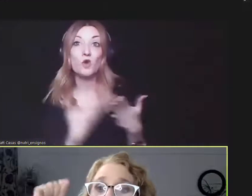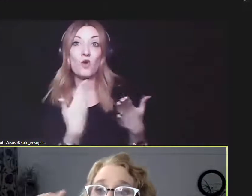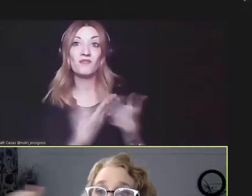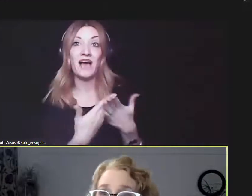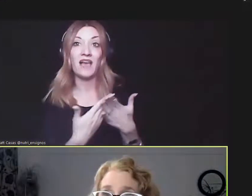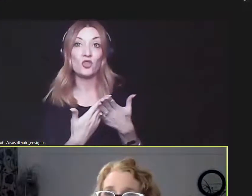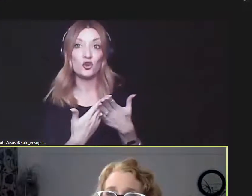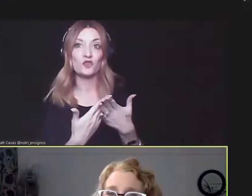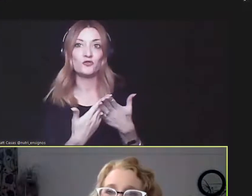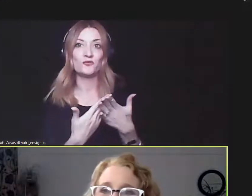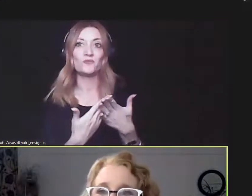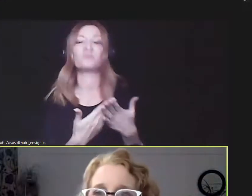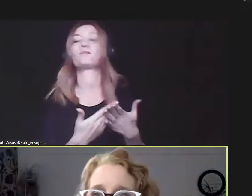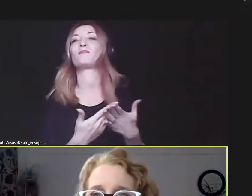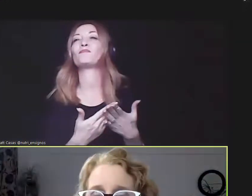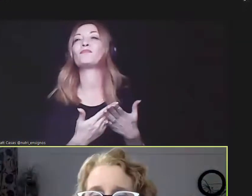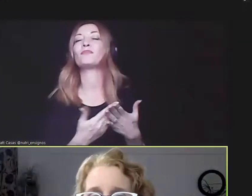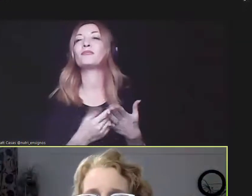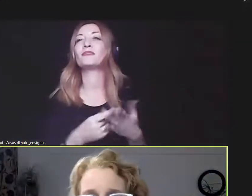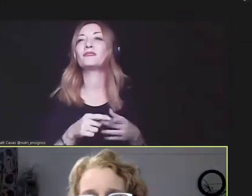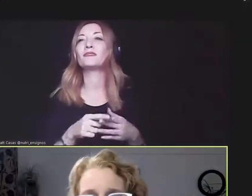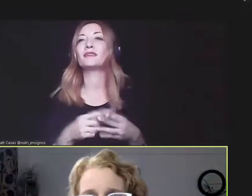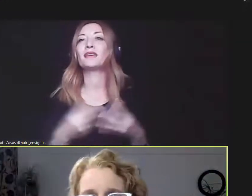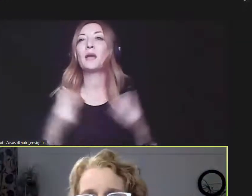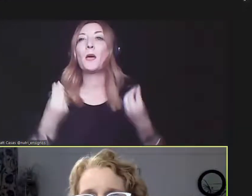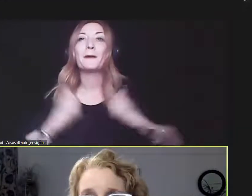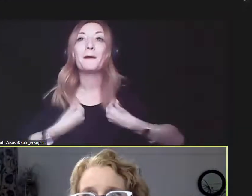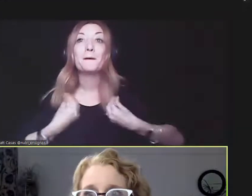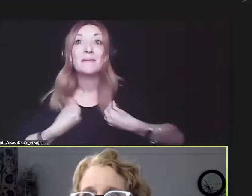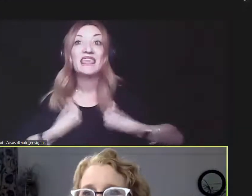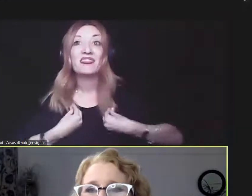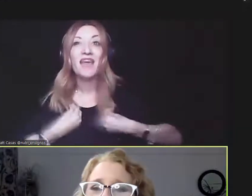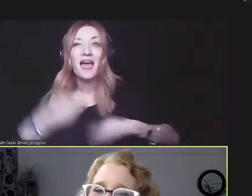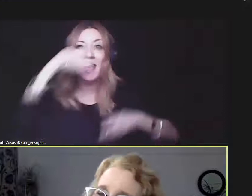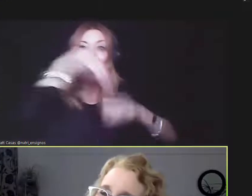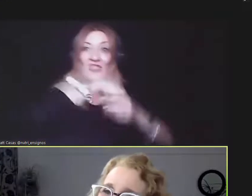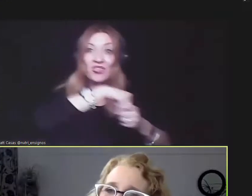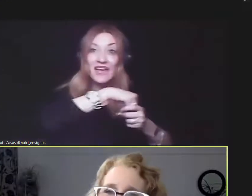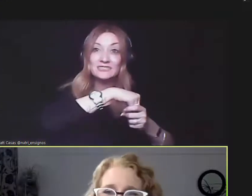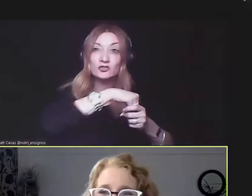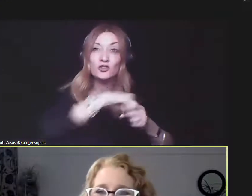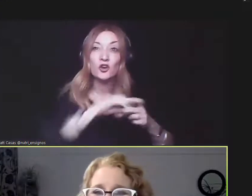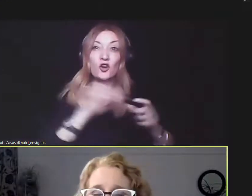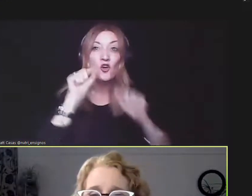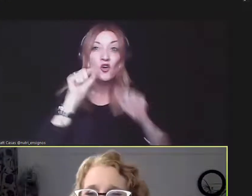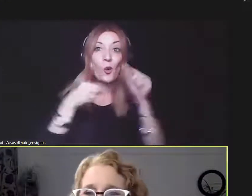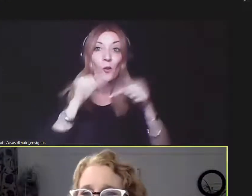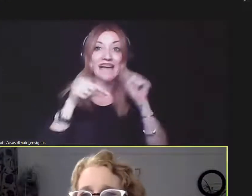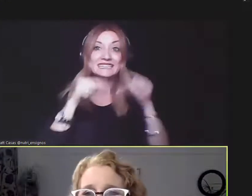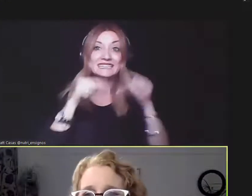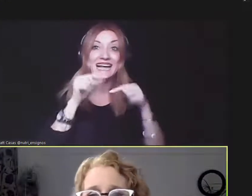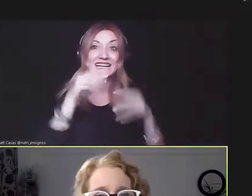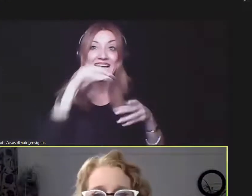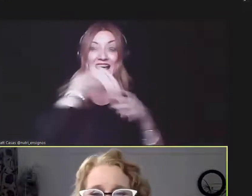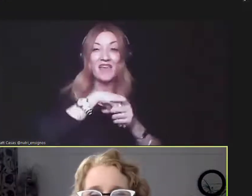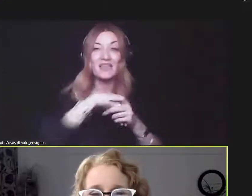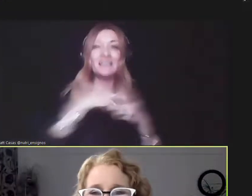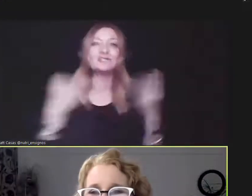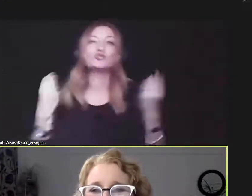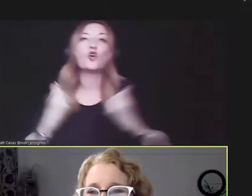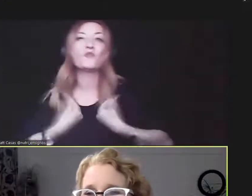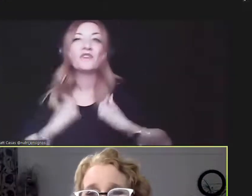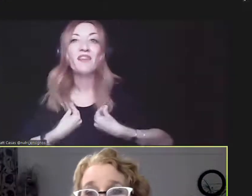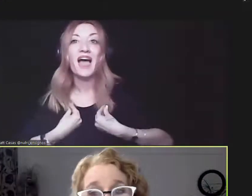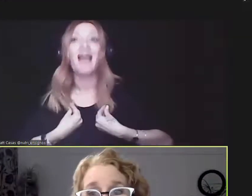months after the sell-by date. Yeah, it is that good. So yeah,